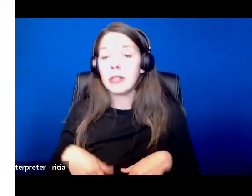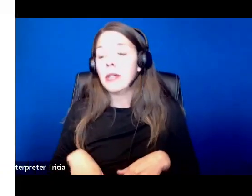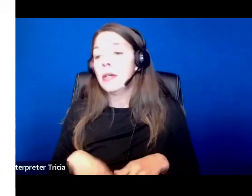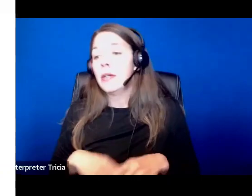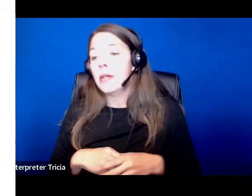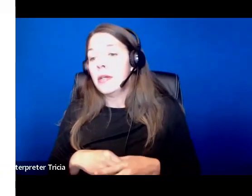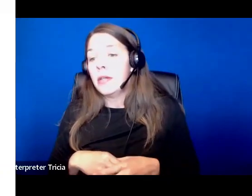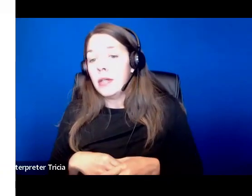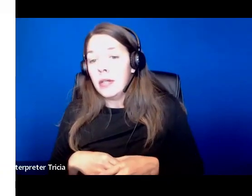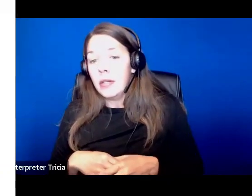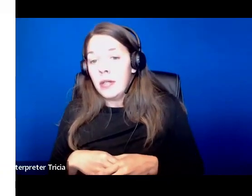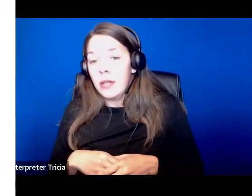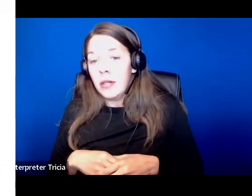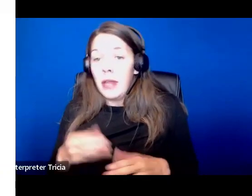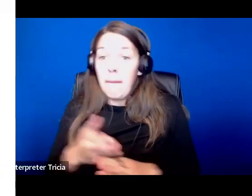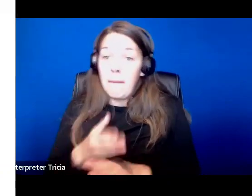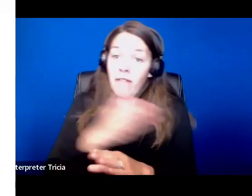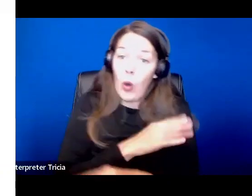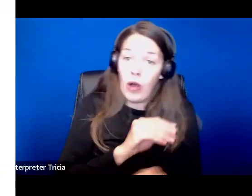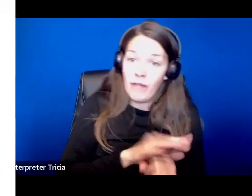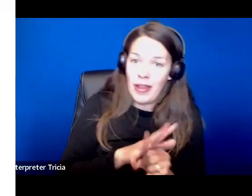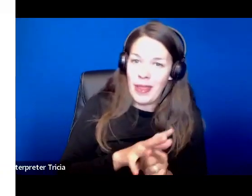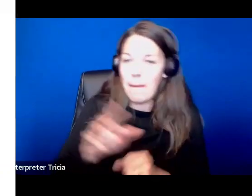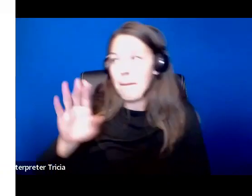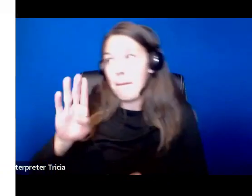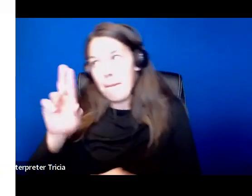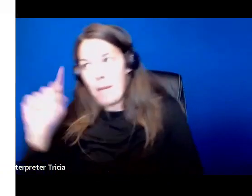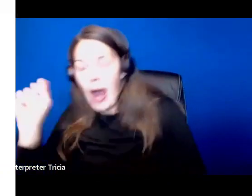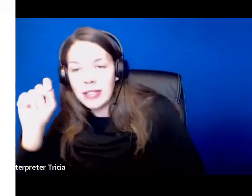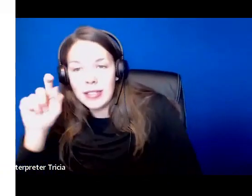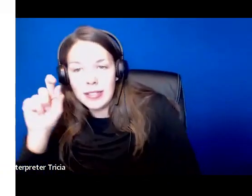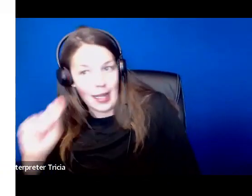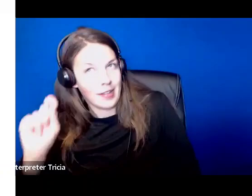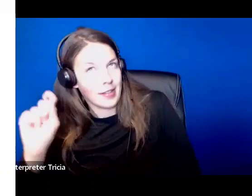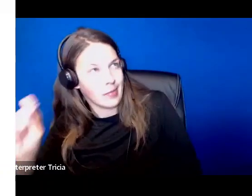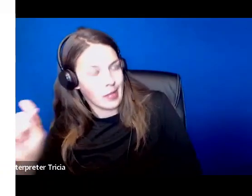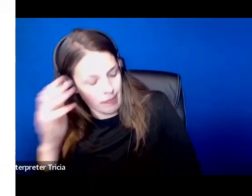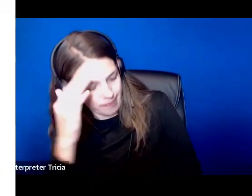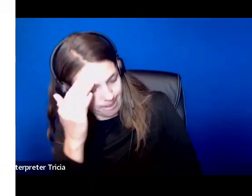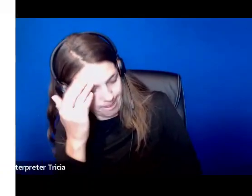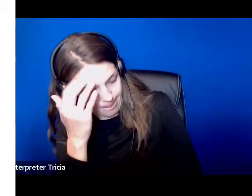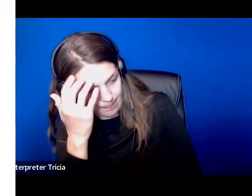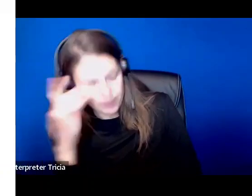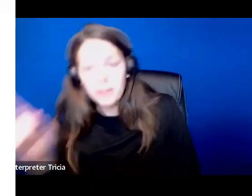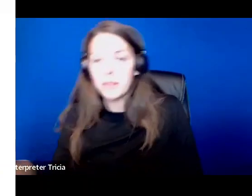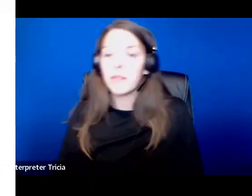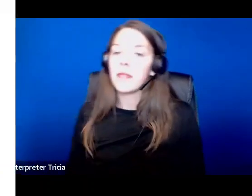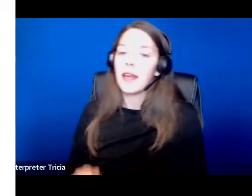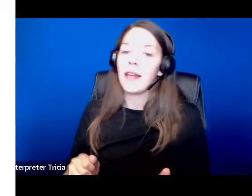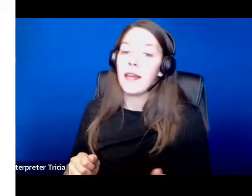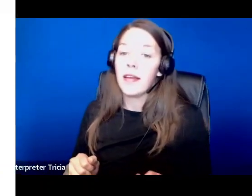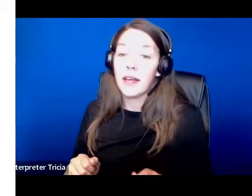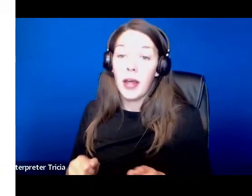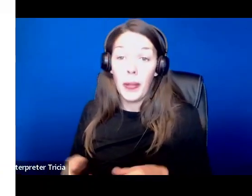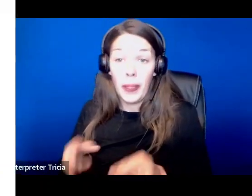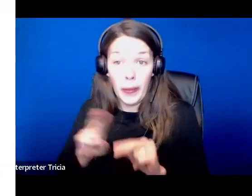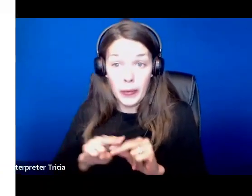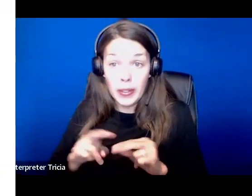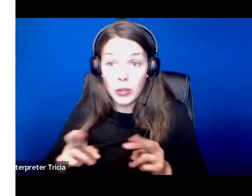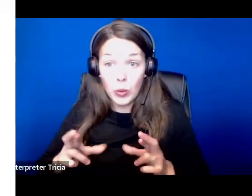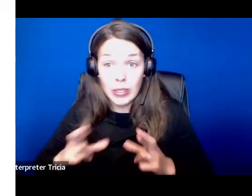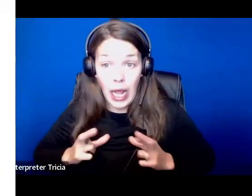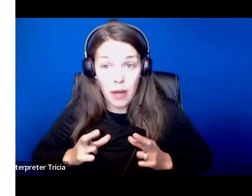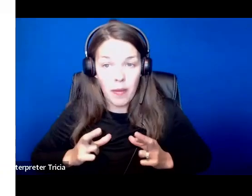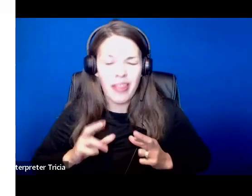pandemic. But ... Okay, there was also increased retirements. That's